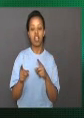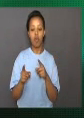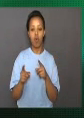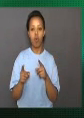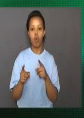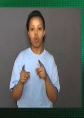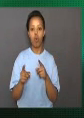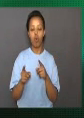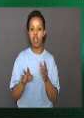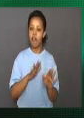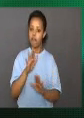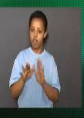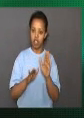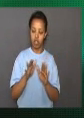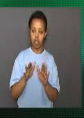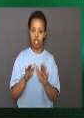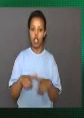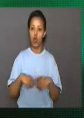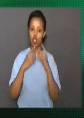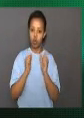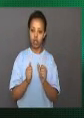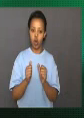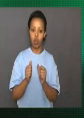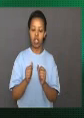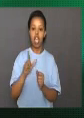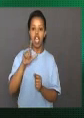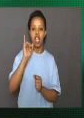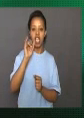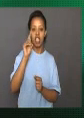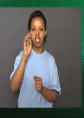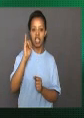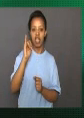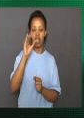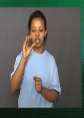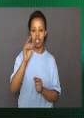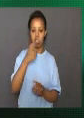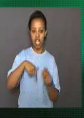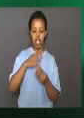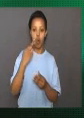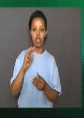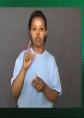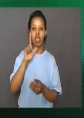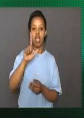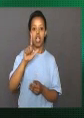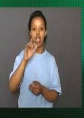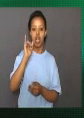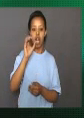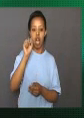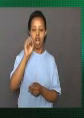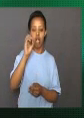read, phages may have lytic cycles or lysogenic